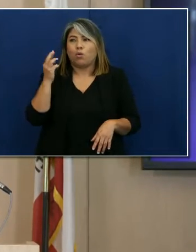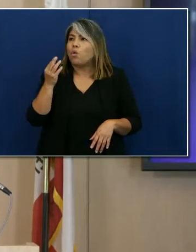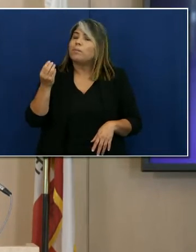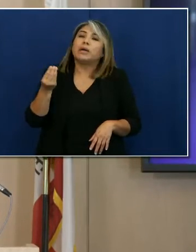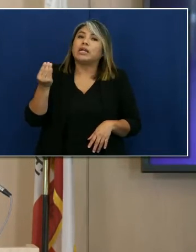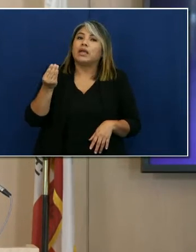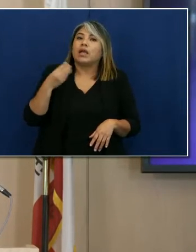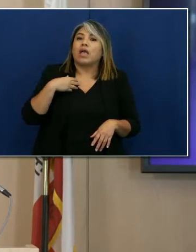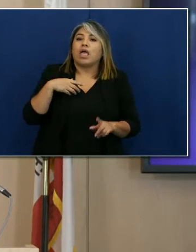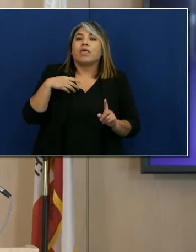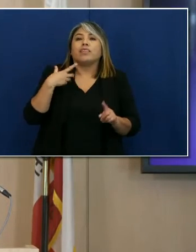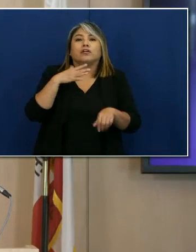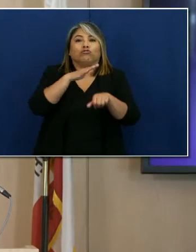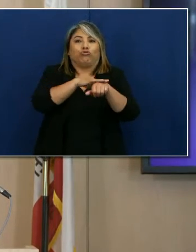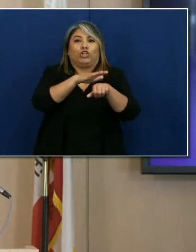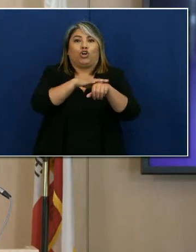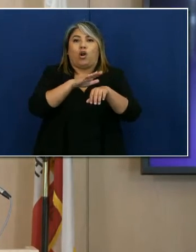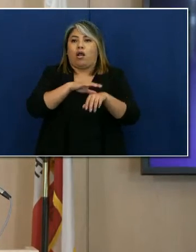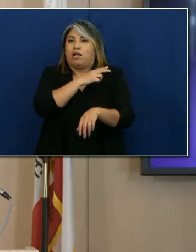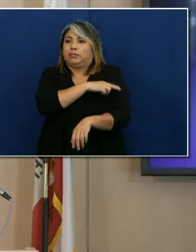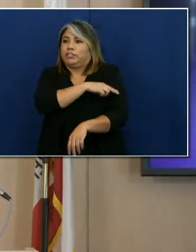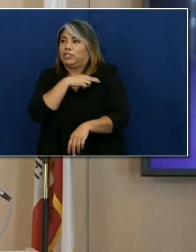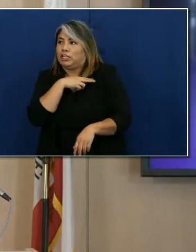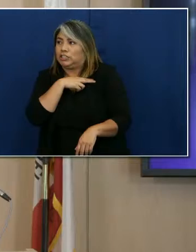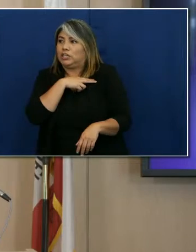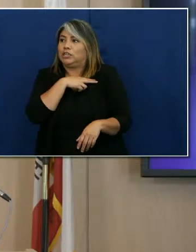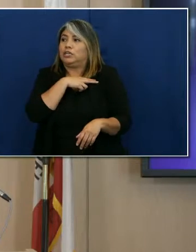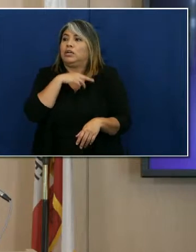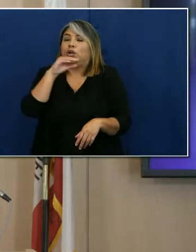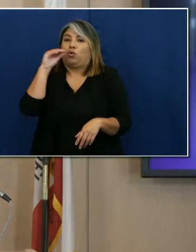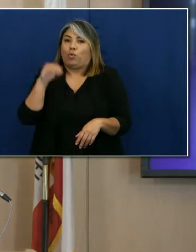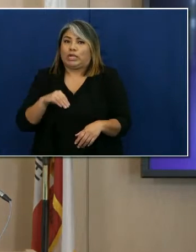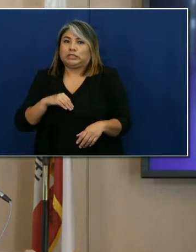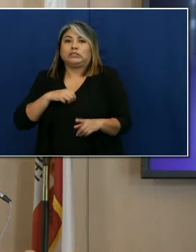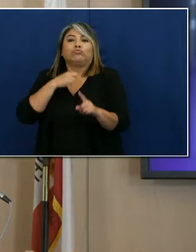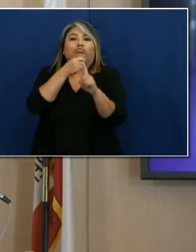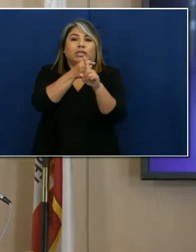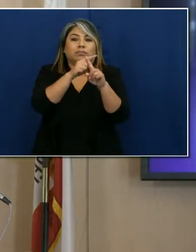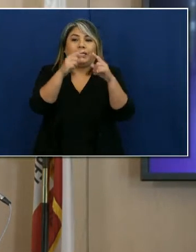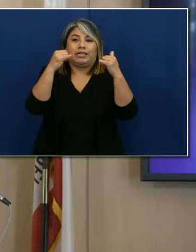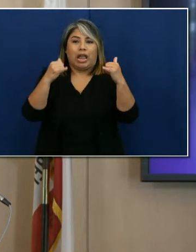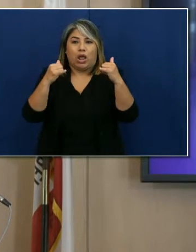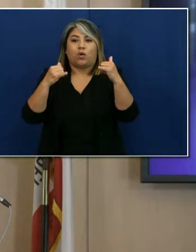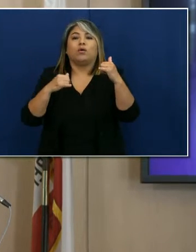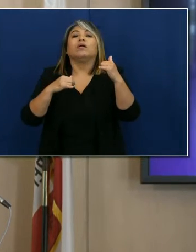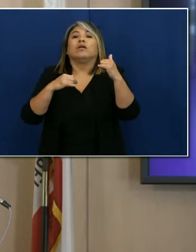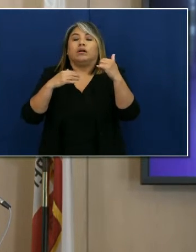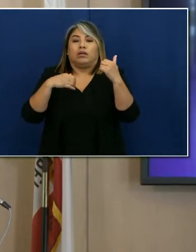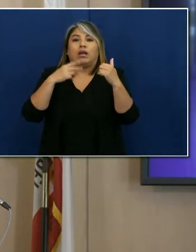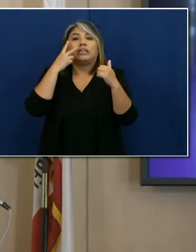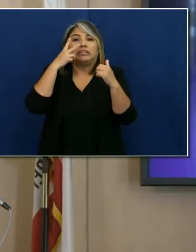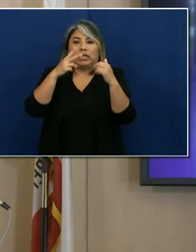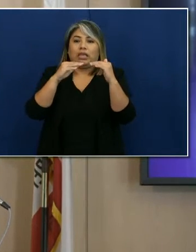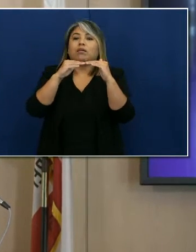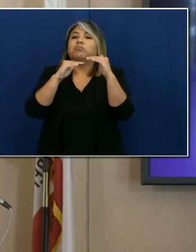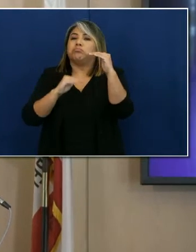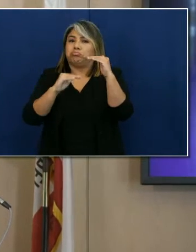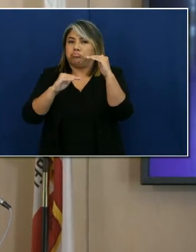on hospitalization rates was reached, but I see it is now back down to an acceptable